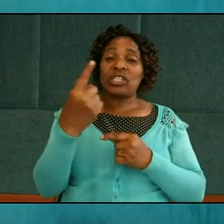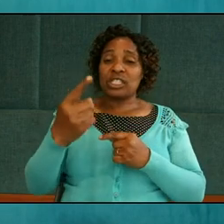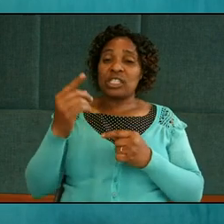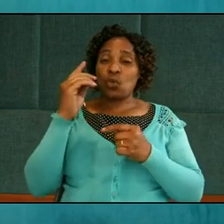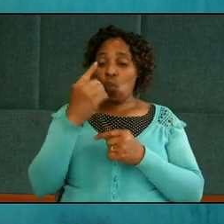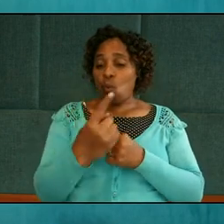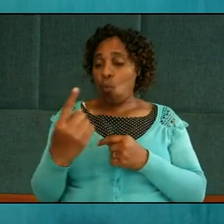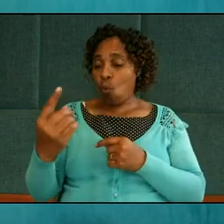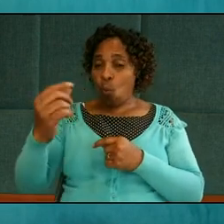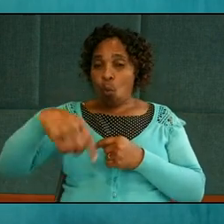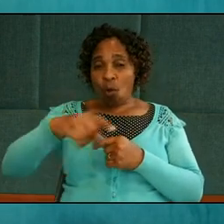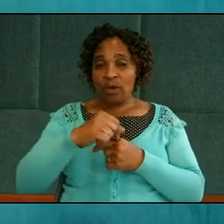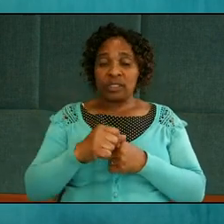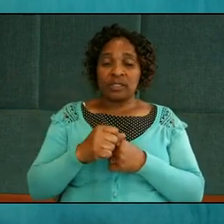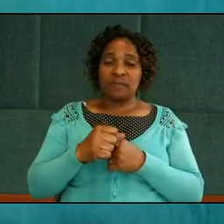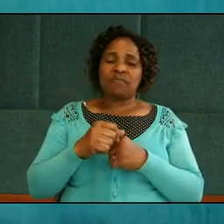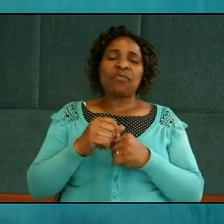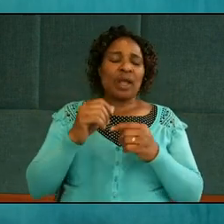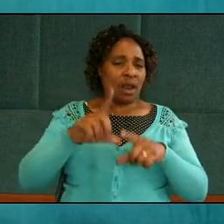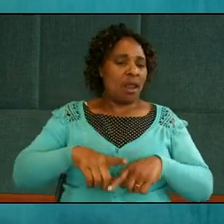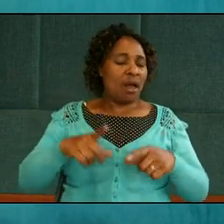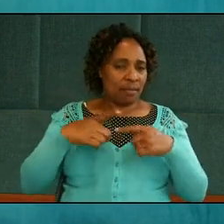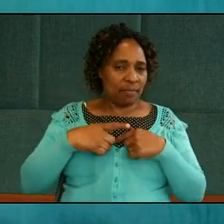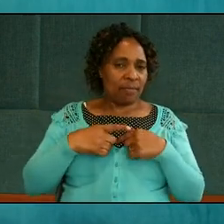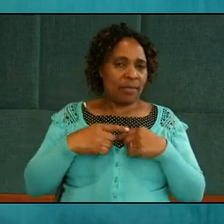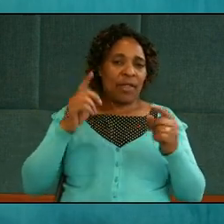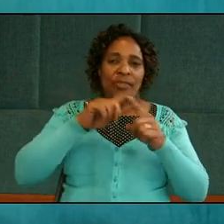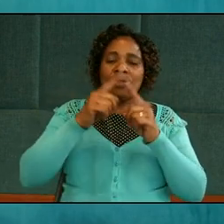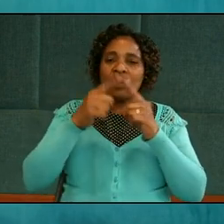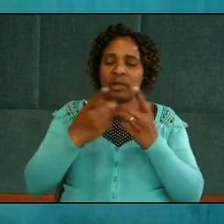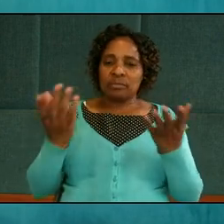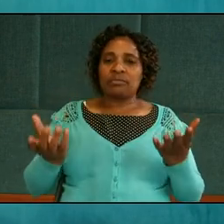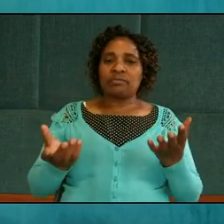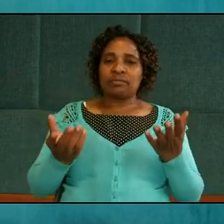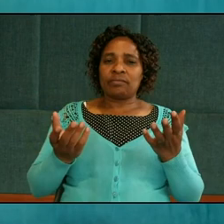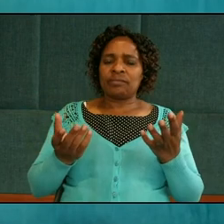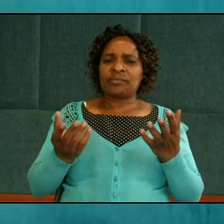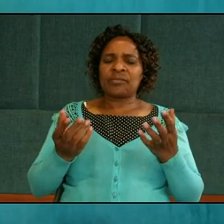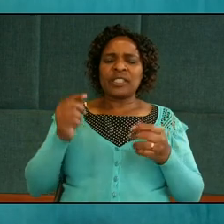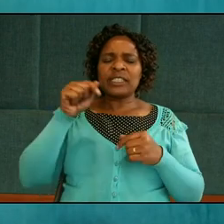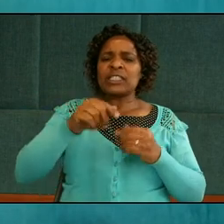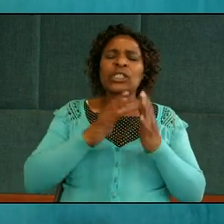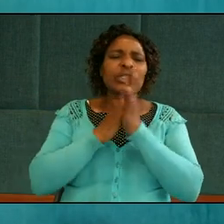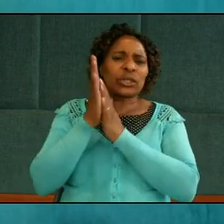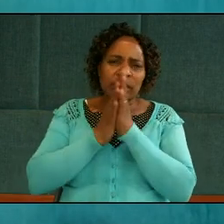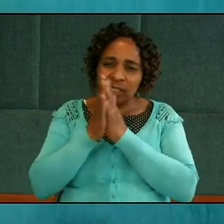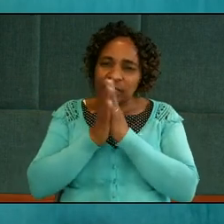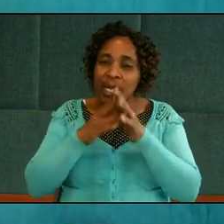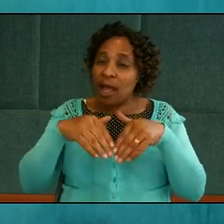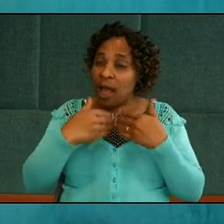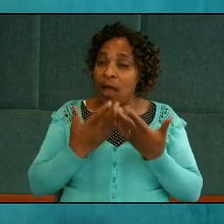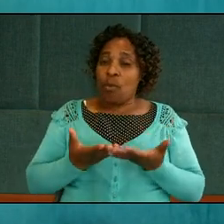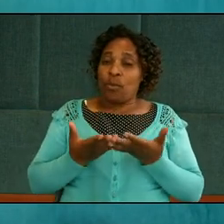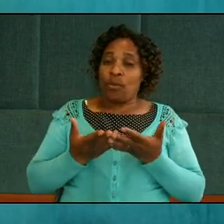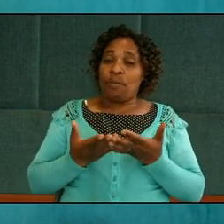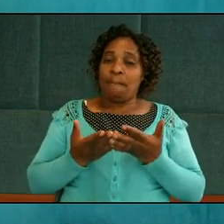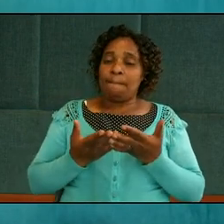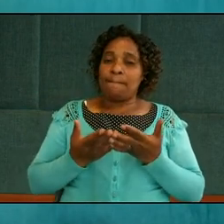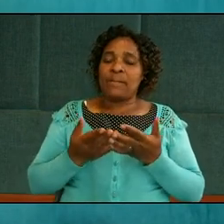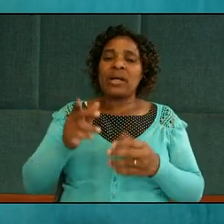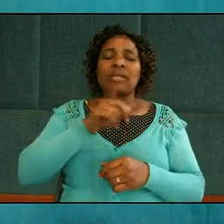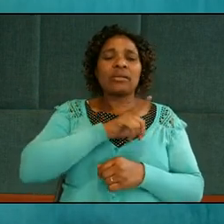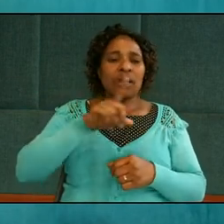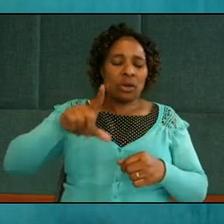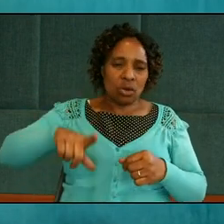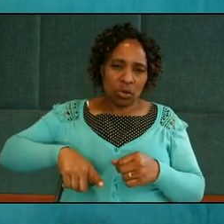every one of us in this life, okay? And then it was very interesting how the